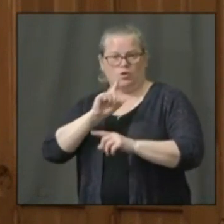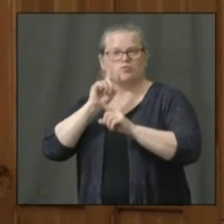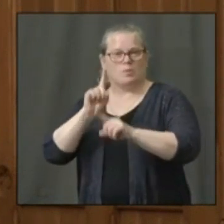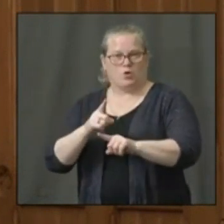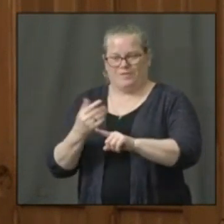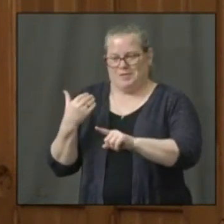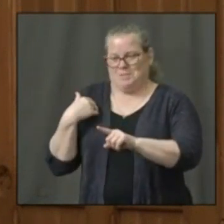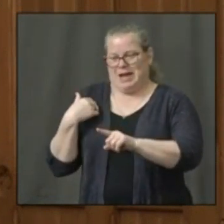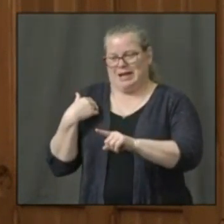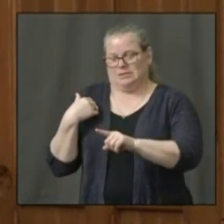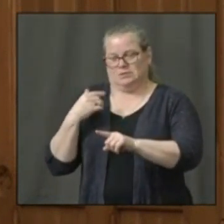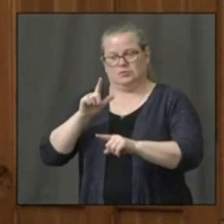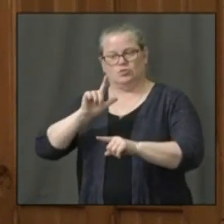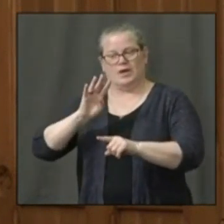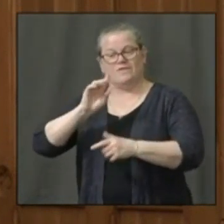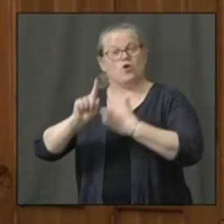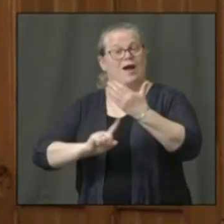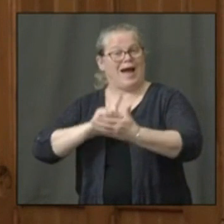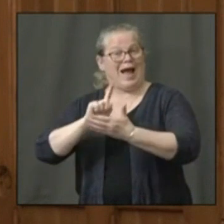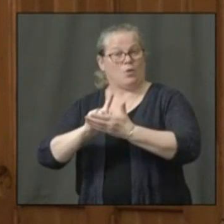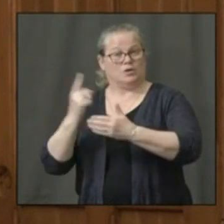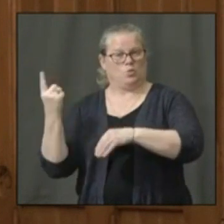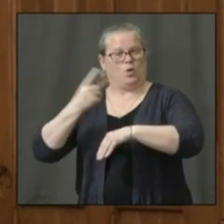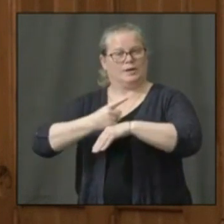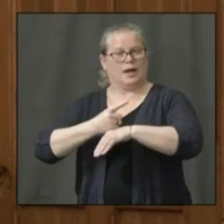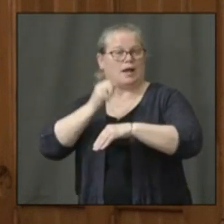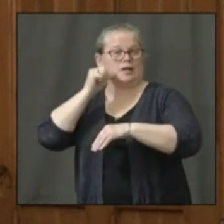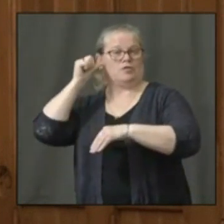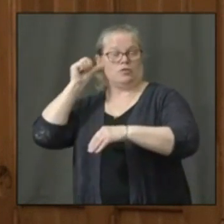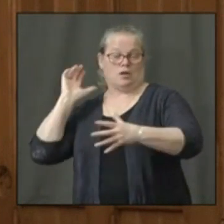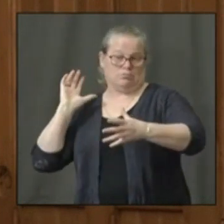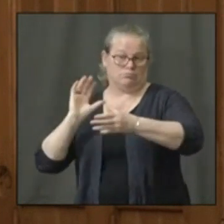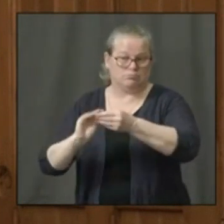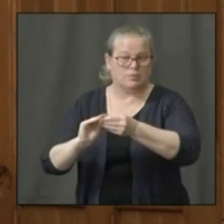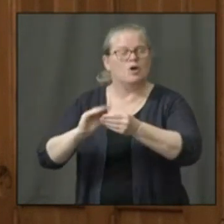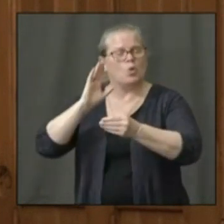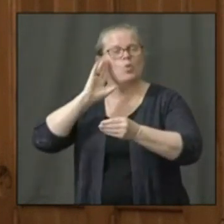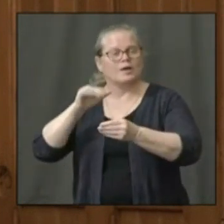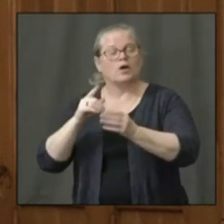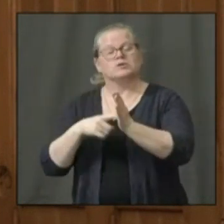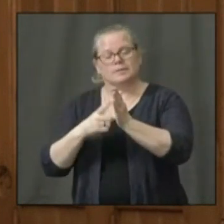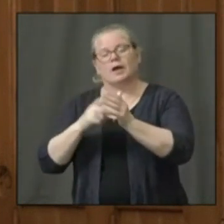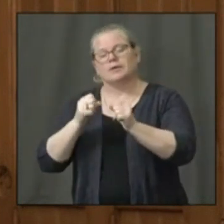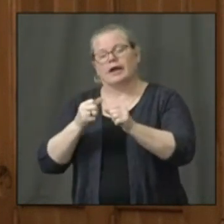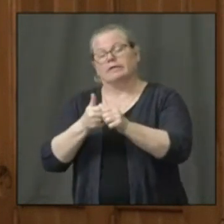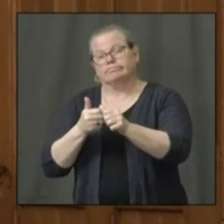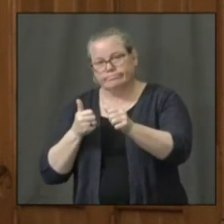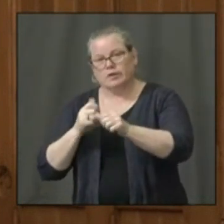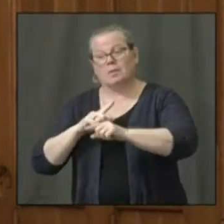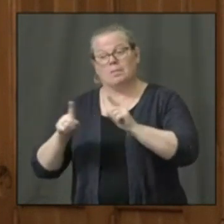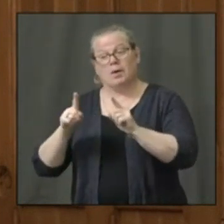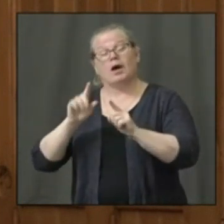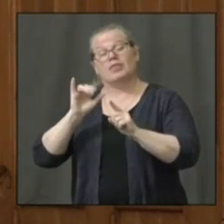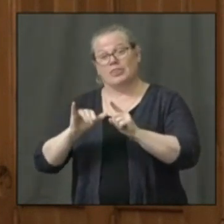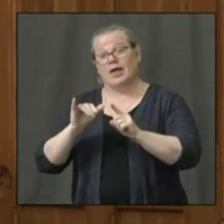Occasionally, there can be a lag, as we know some of the data is reported manually, but the vast majority of that, as we understand, is in the last 24 hours.